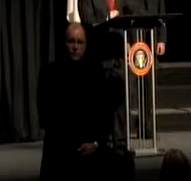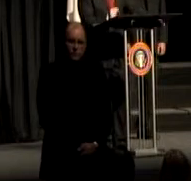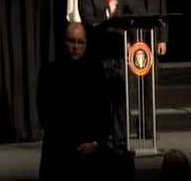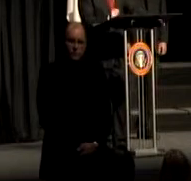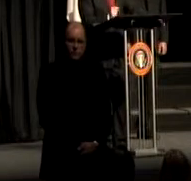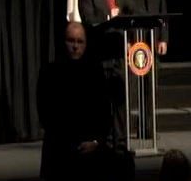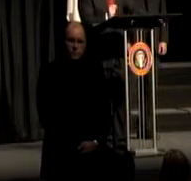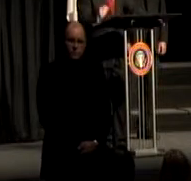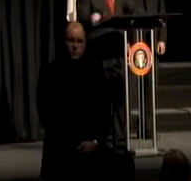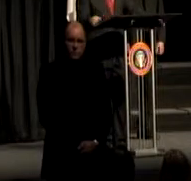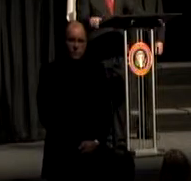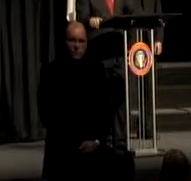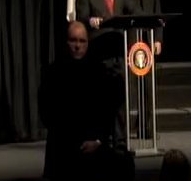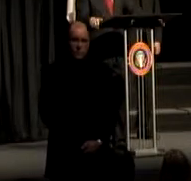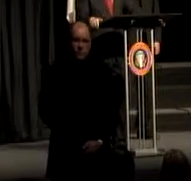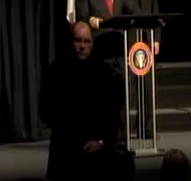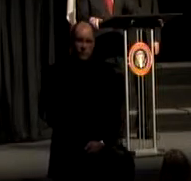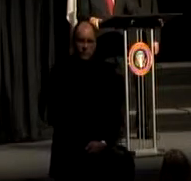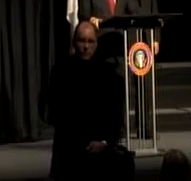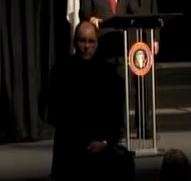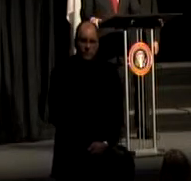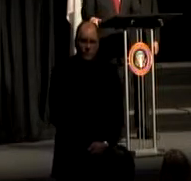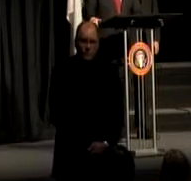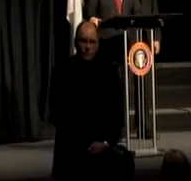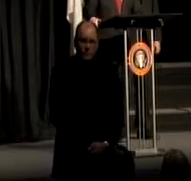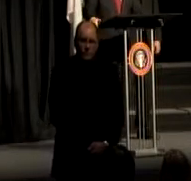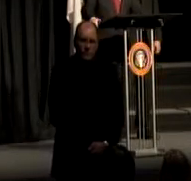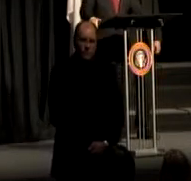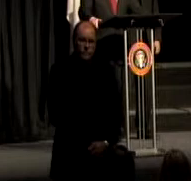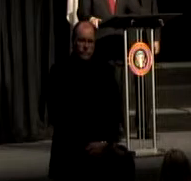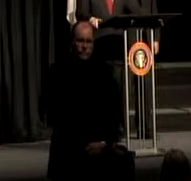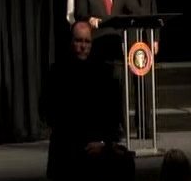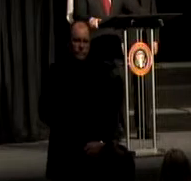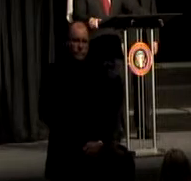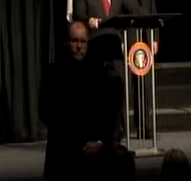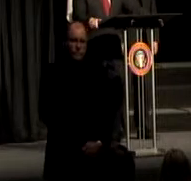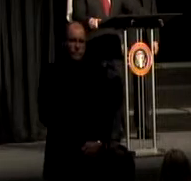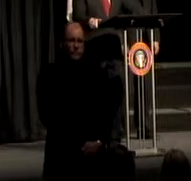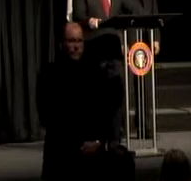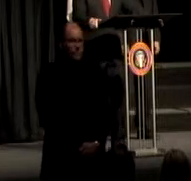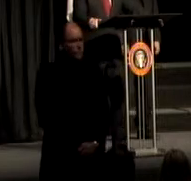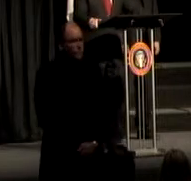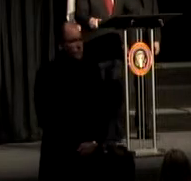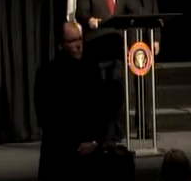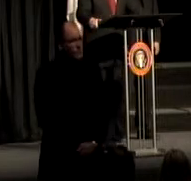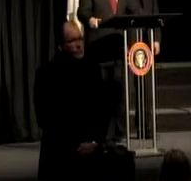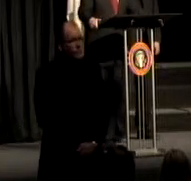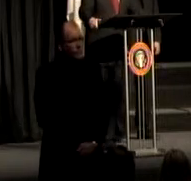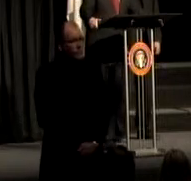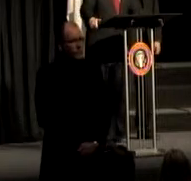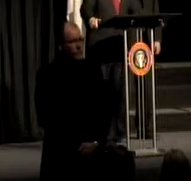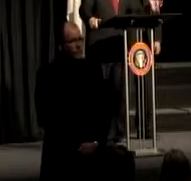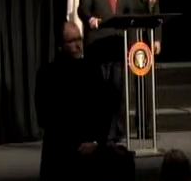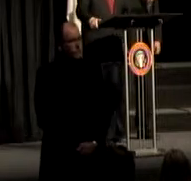person that God has created us to be in James chapter 4 verses 7 and 8 it says therefore submit to God resist the devil